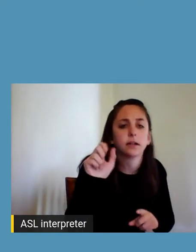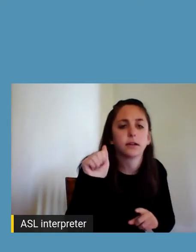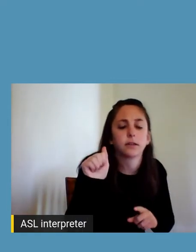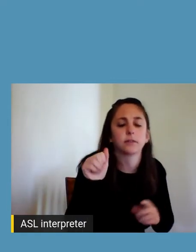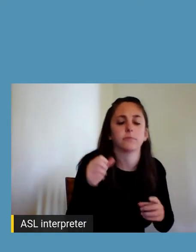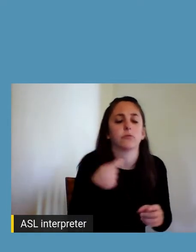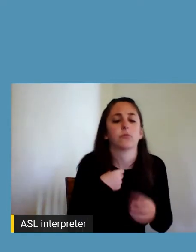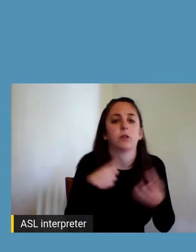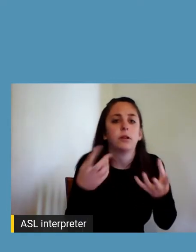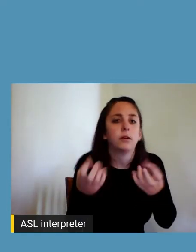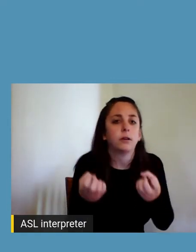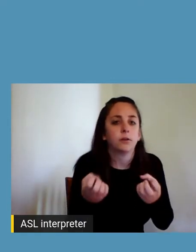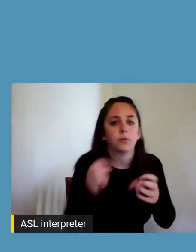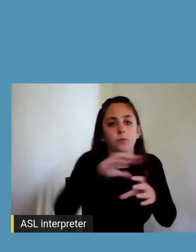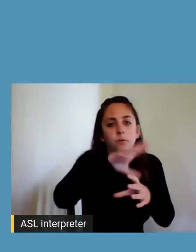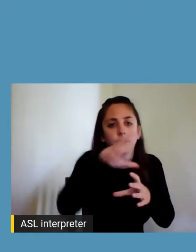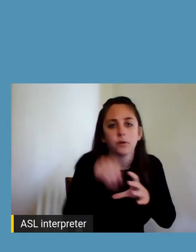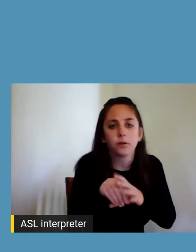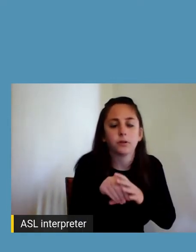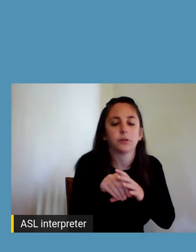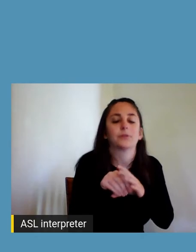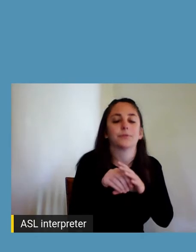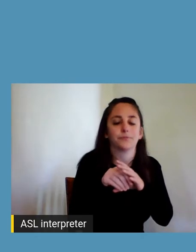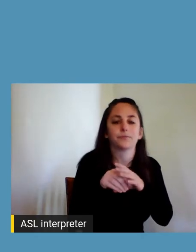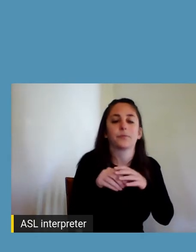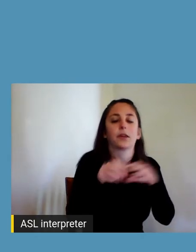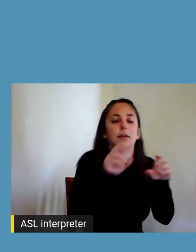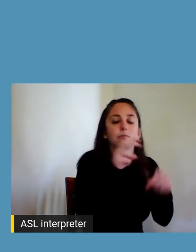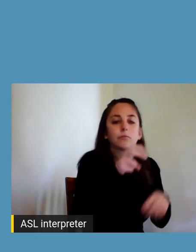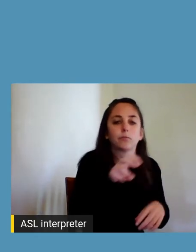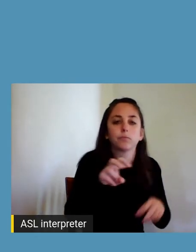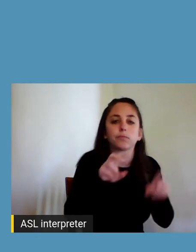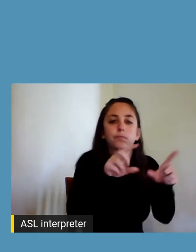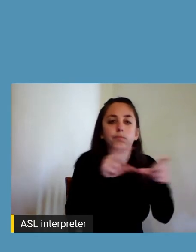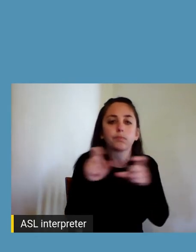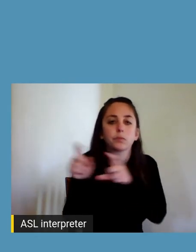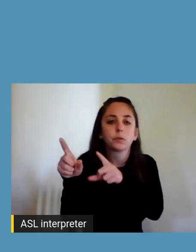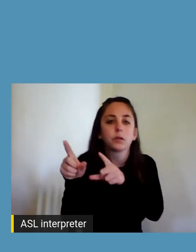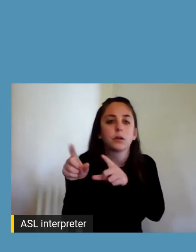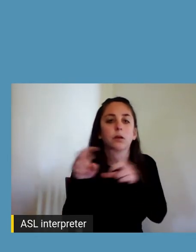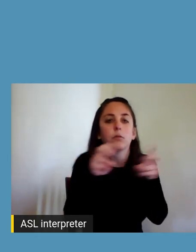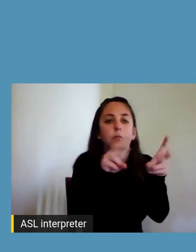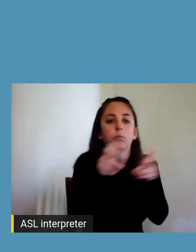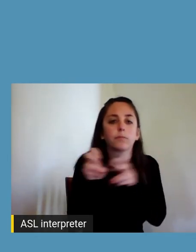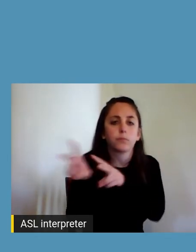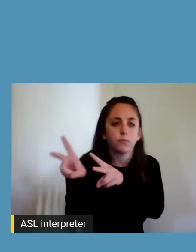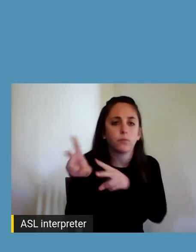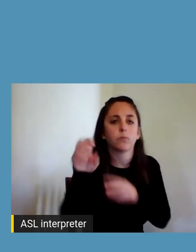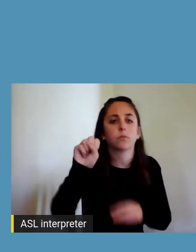put it away in a spreadsheet. So I'm cleaning everything up so that I only look at what I really need.